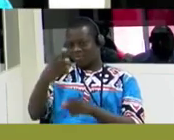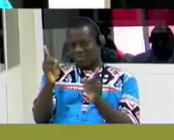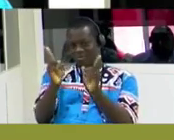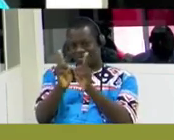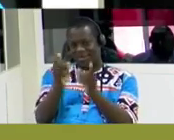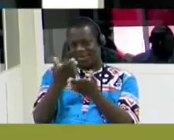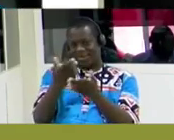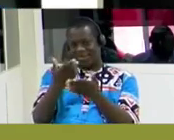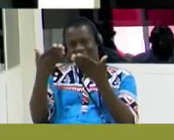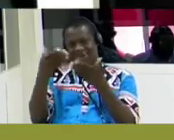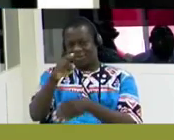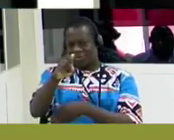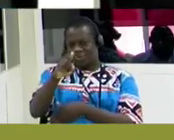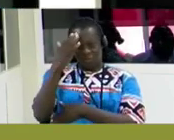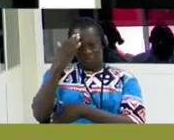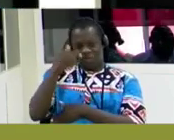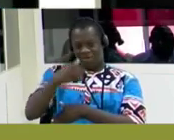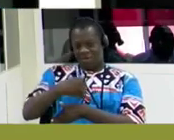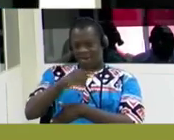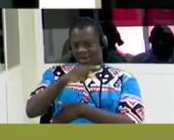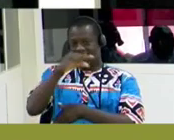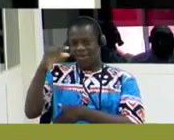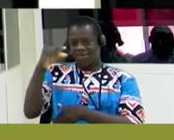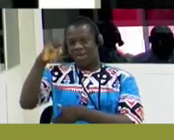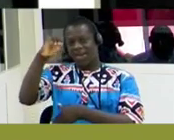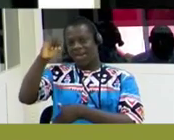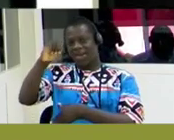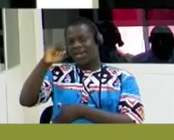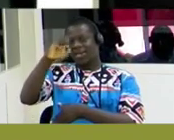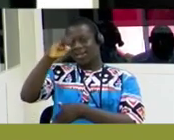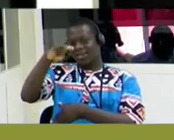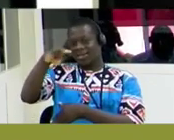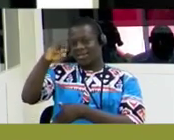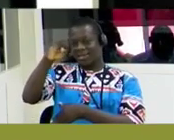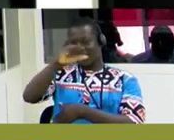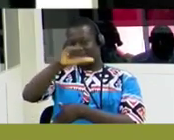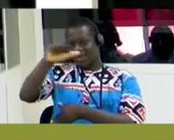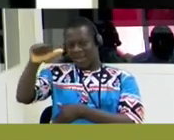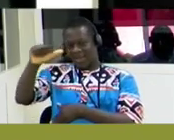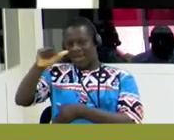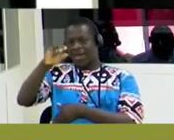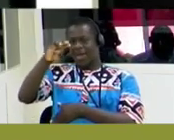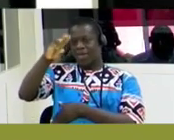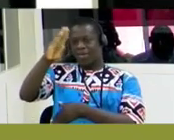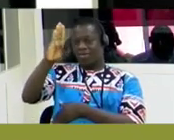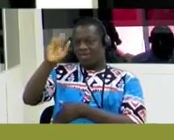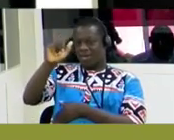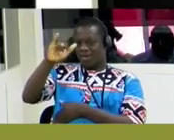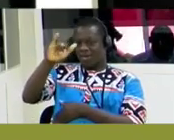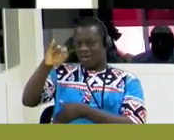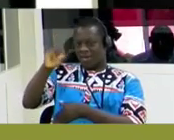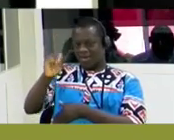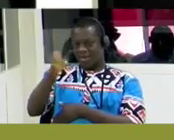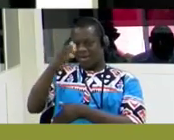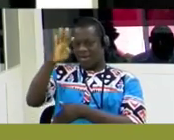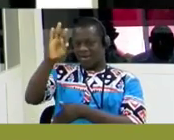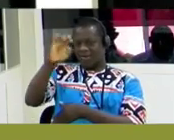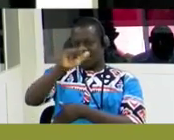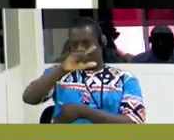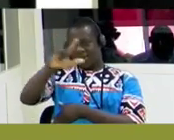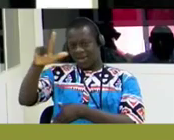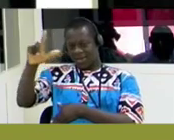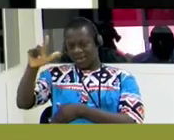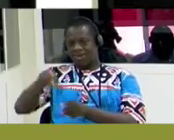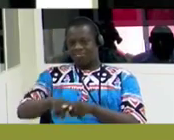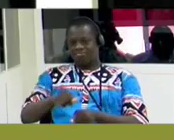you know that my name is Essa Maifal. I'll be leading you to